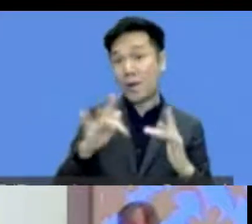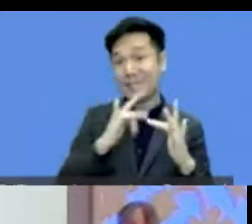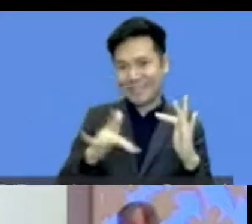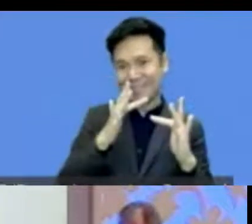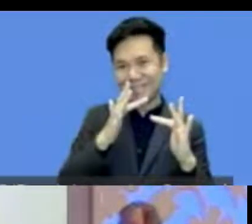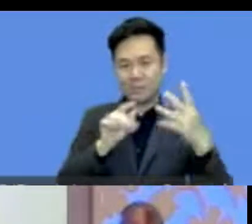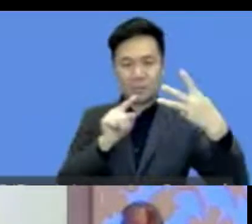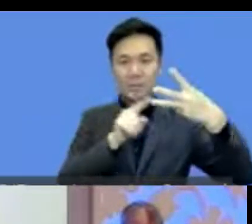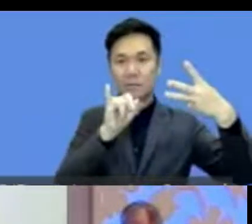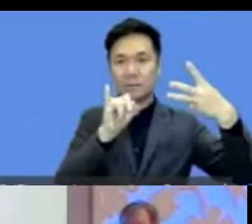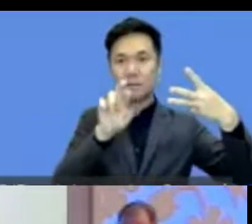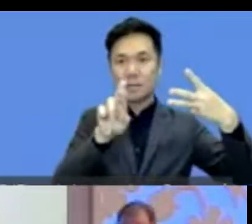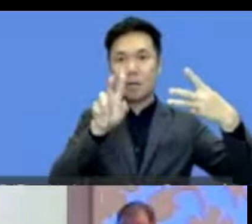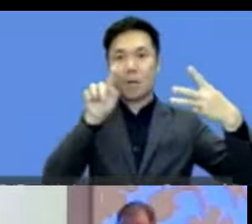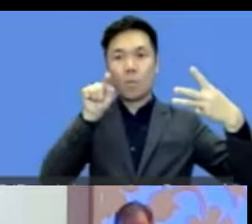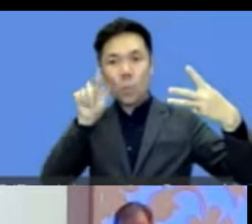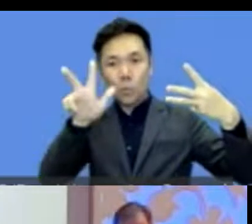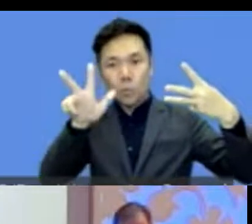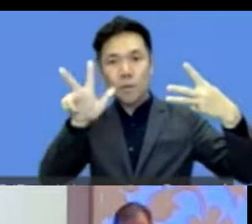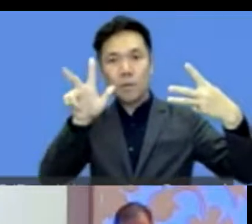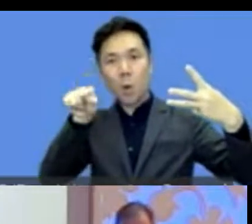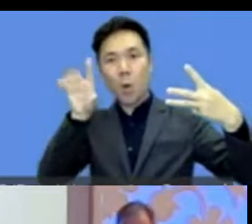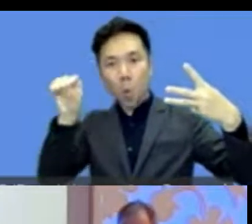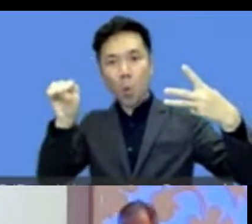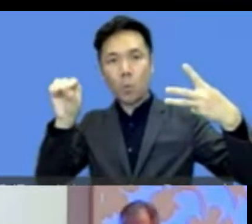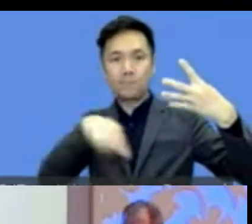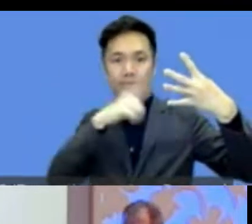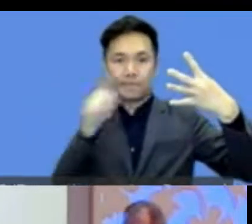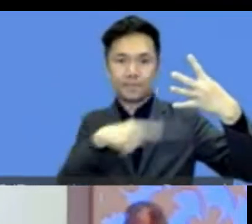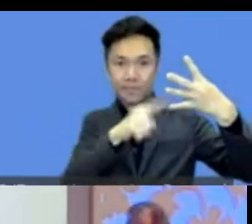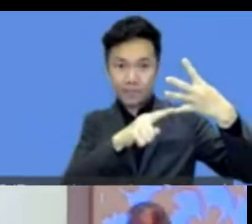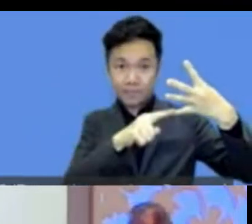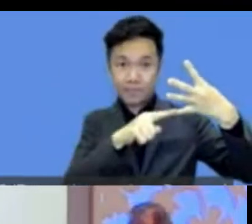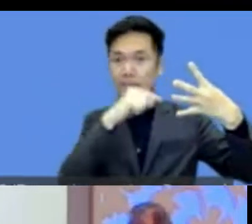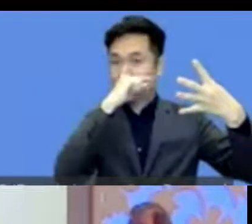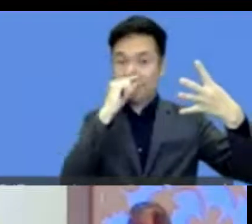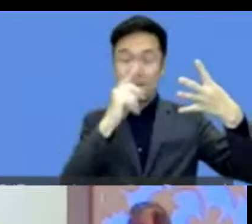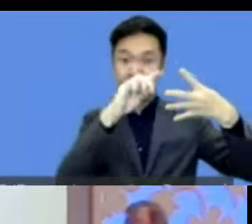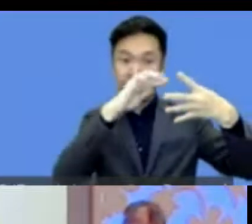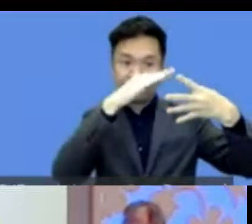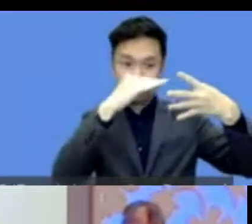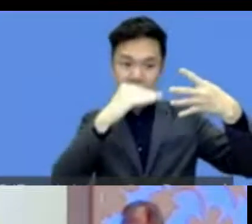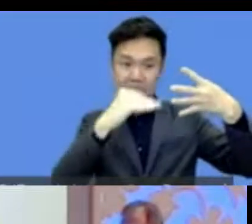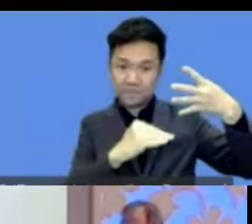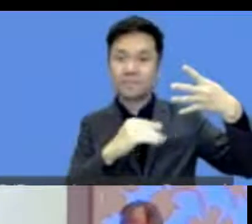internet. During all this revolution, there has been changes in